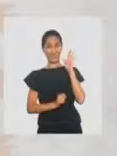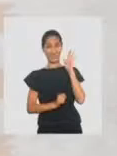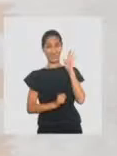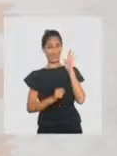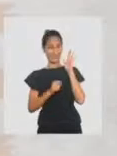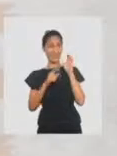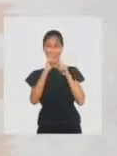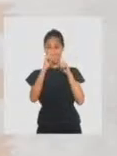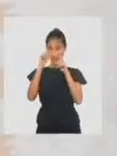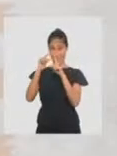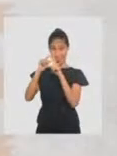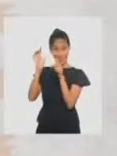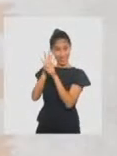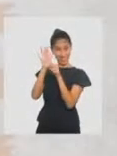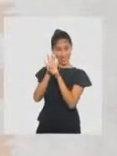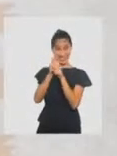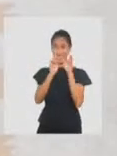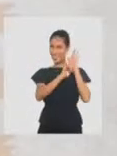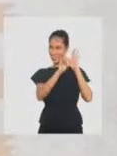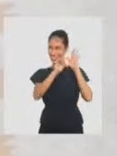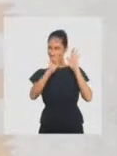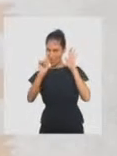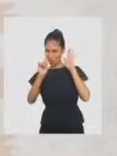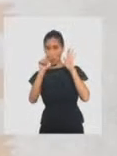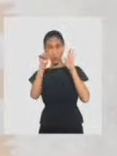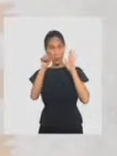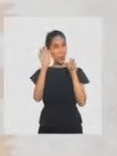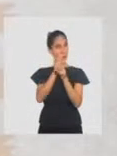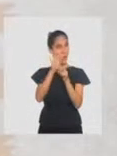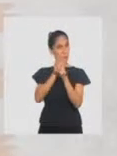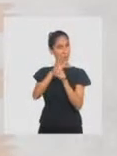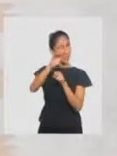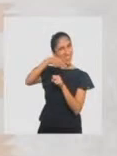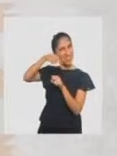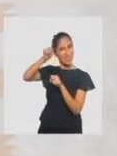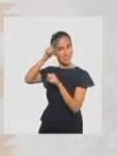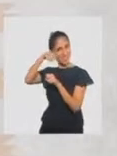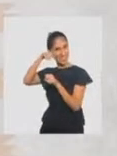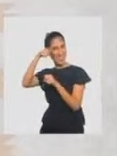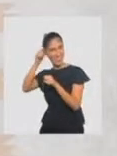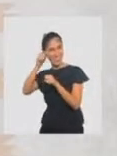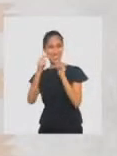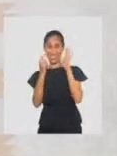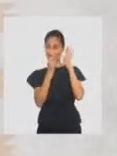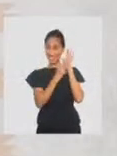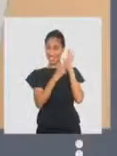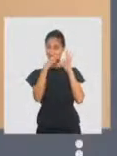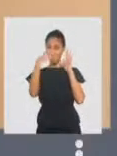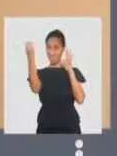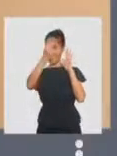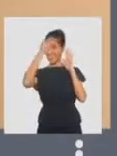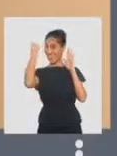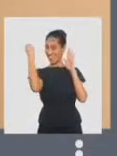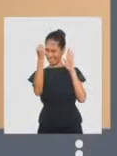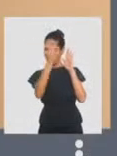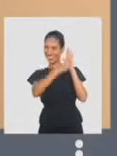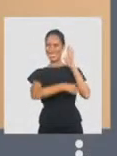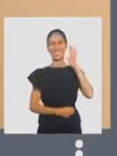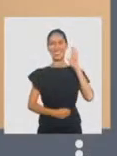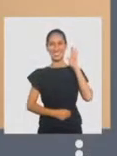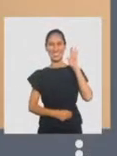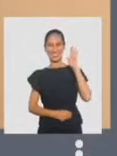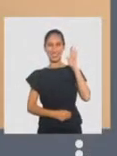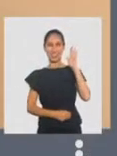Ya, vamos a ver primero. Ver, the one who completes the phrases correctly will complete a cupcake and win the